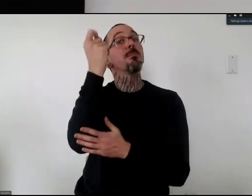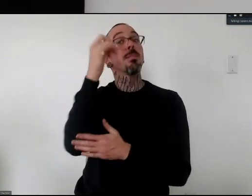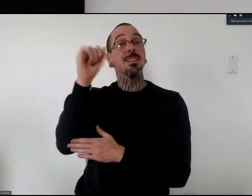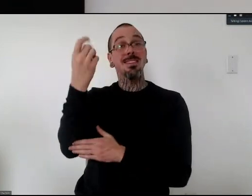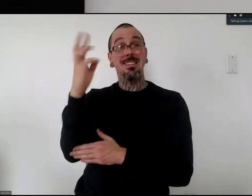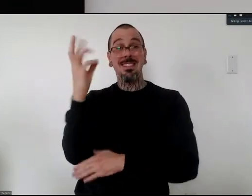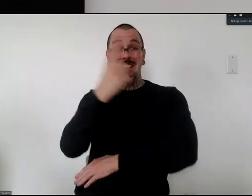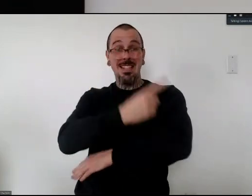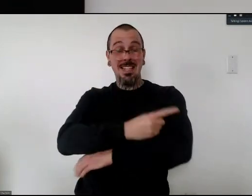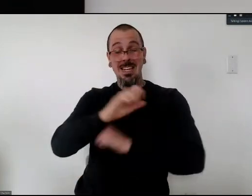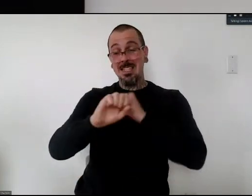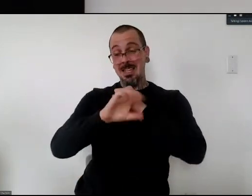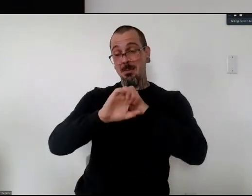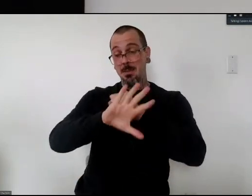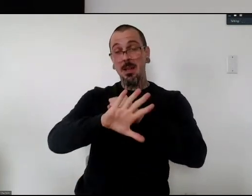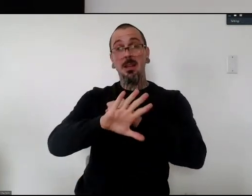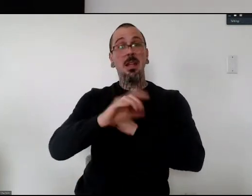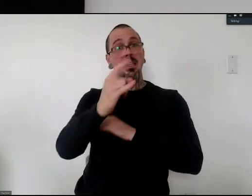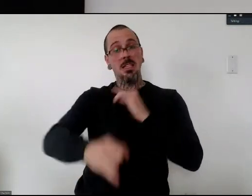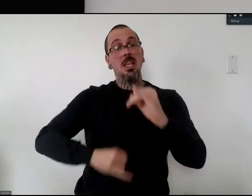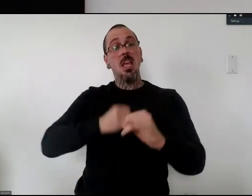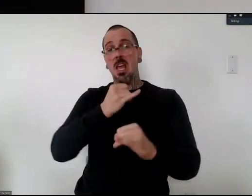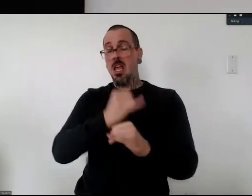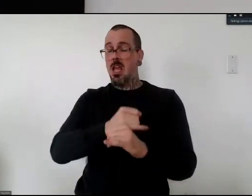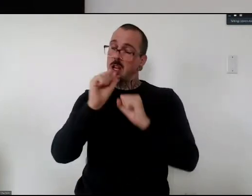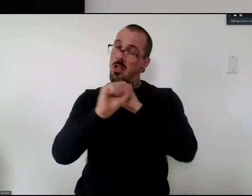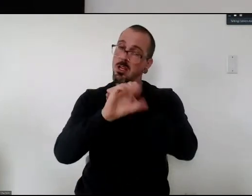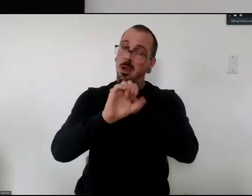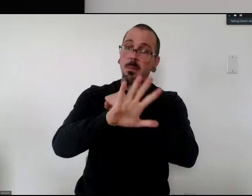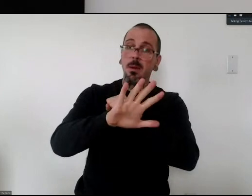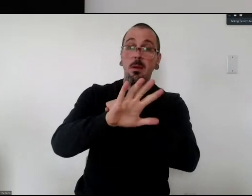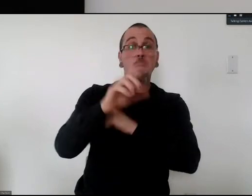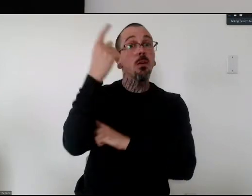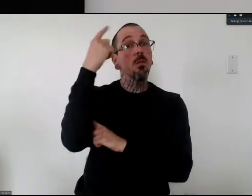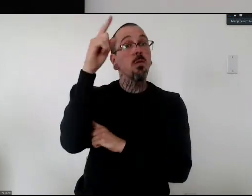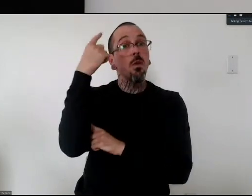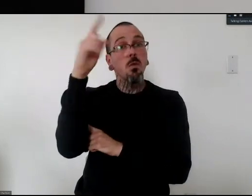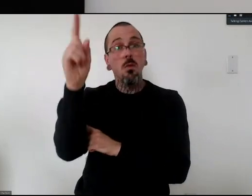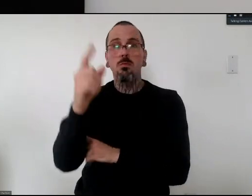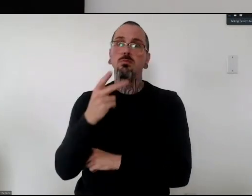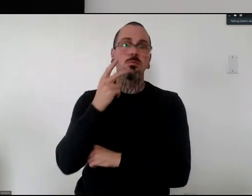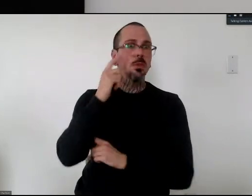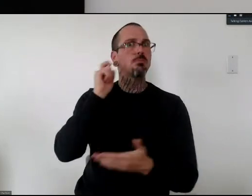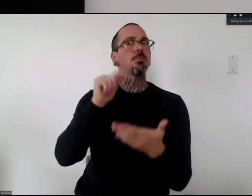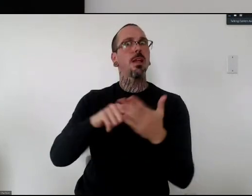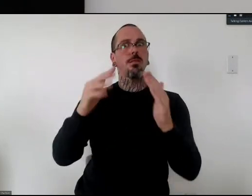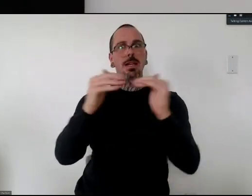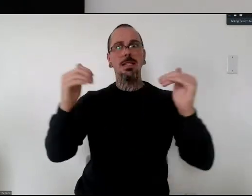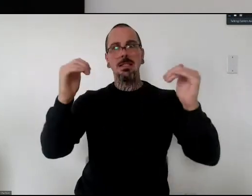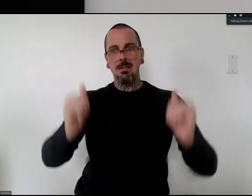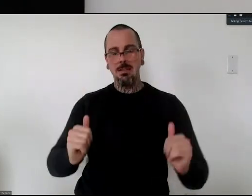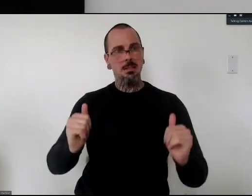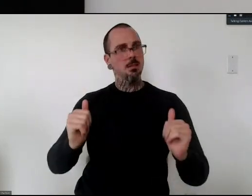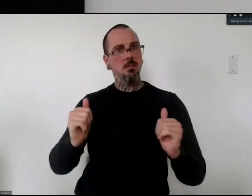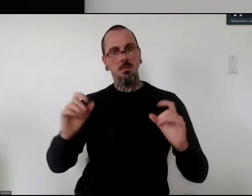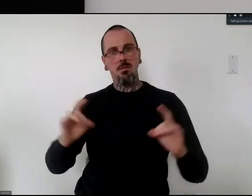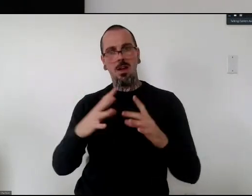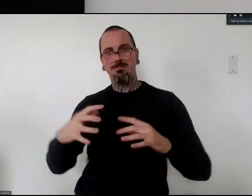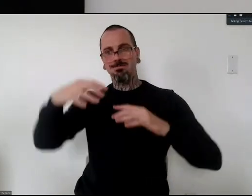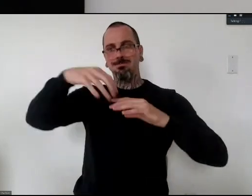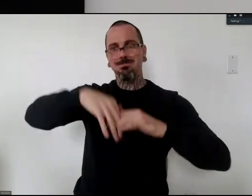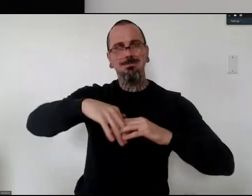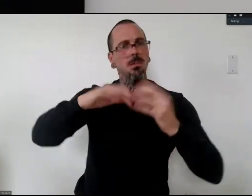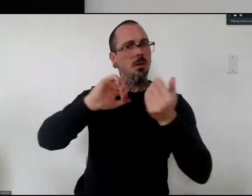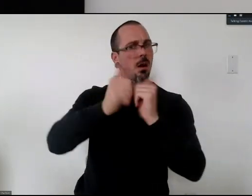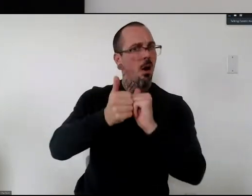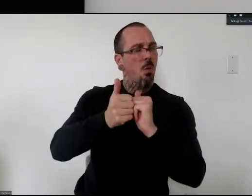strategies to increase international awareness of the systemic nature of gender-based violence. And whereas gender-based violence devastates